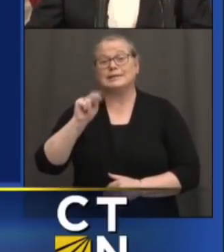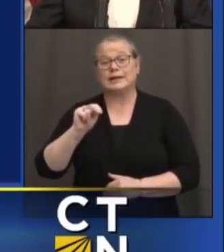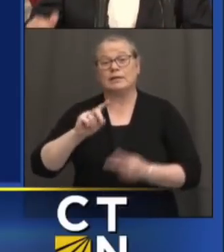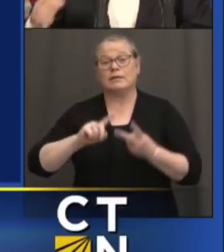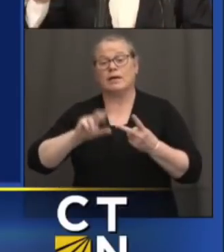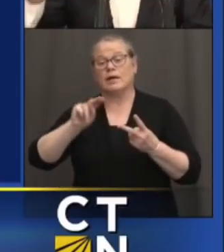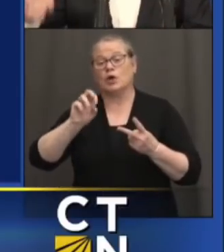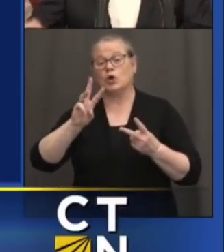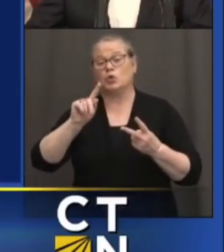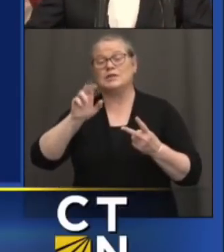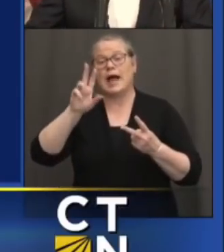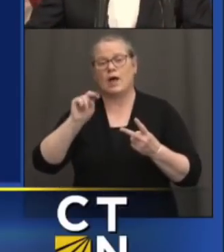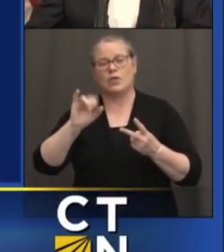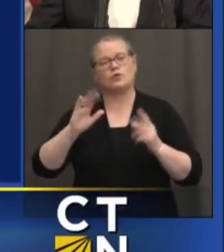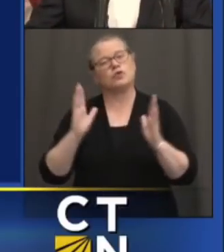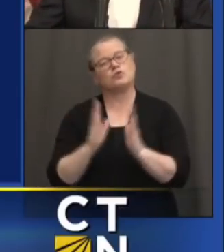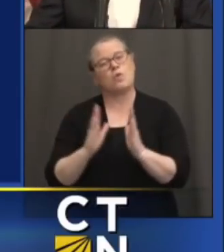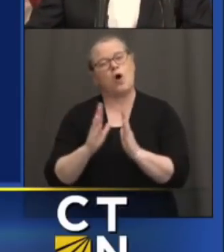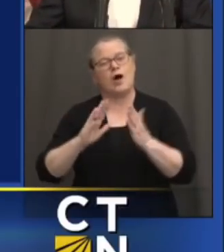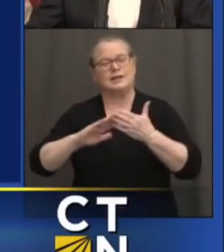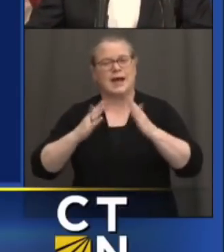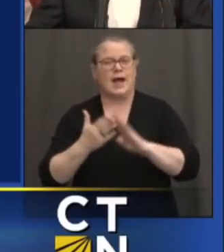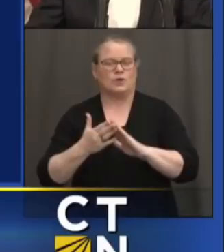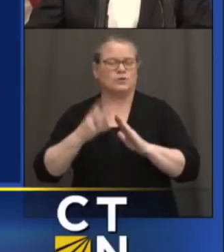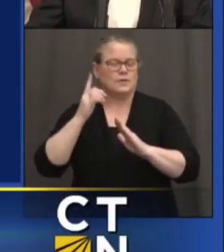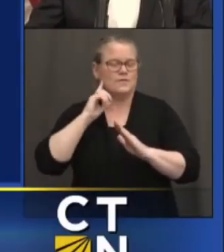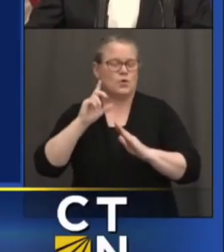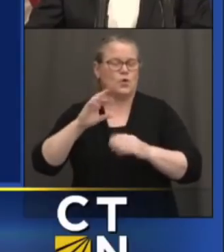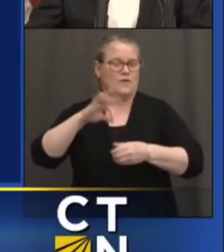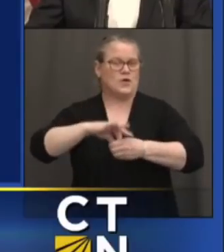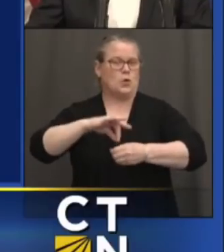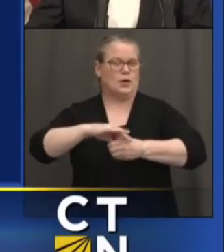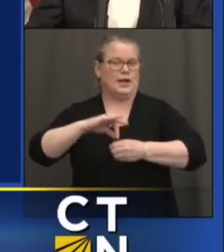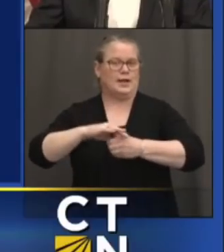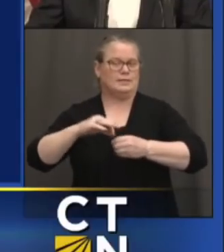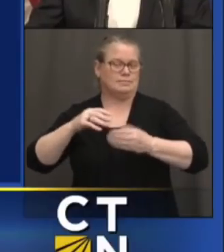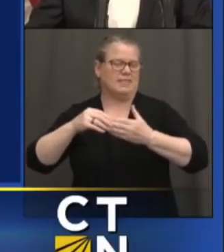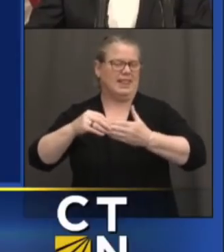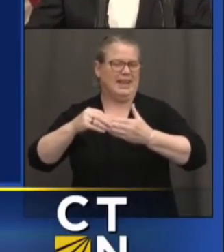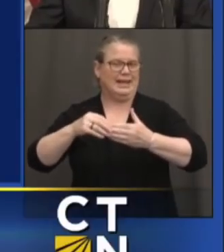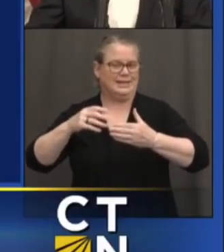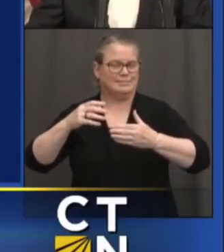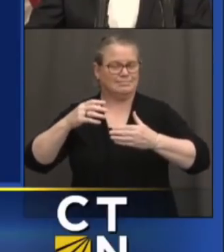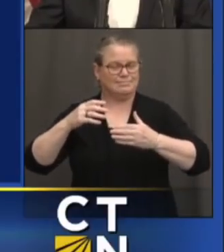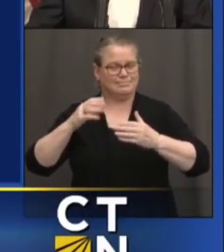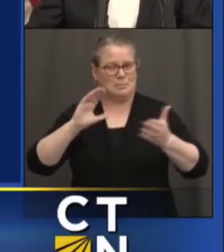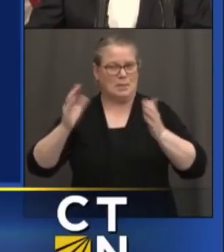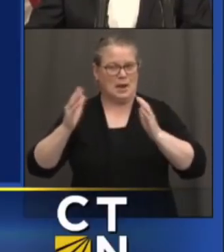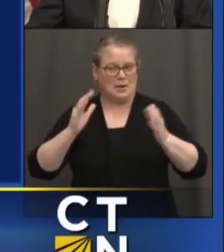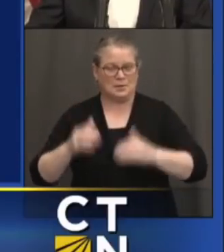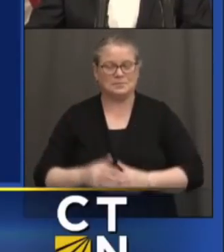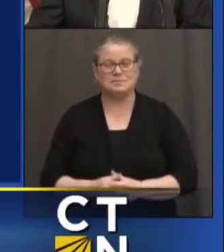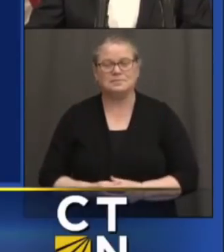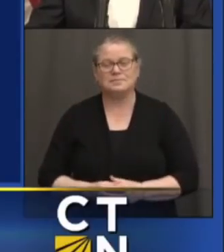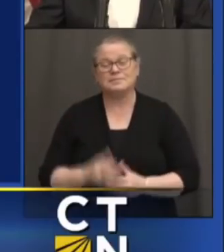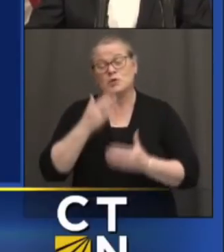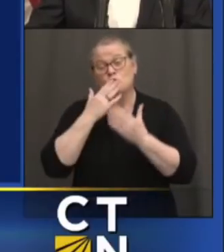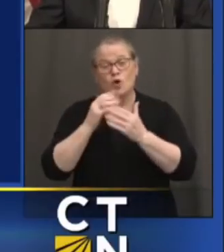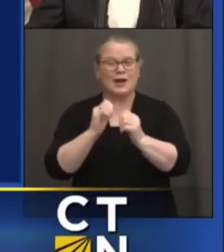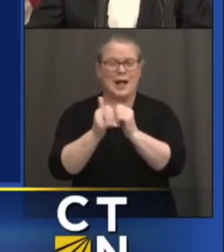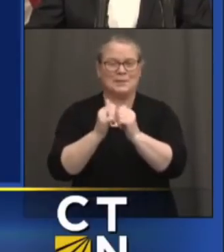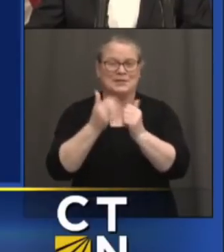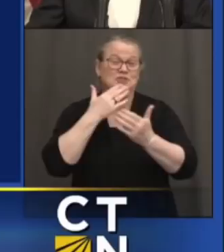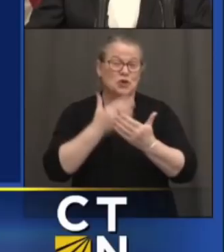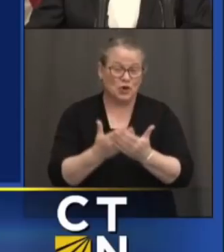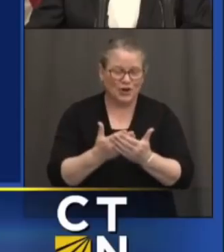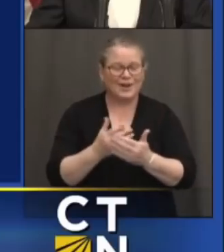towns, mid-sized towns that led in terms of democracy voting. Anyway, it's good to have a little healthy competition, but most importantly,